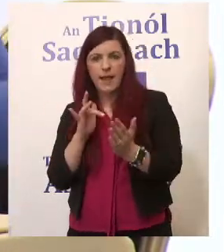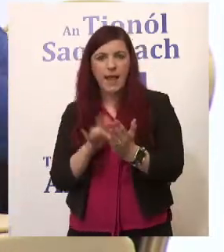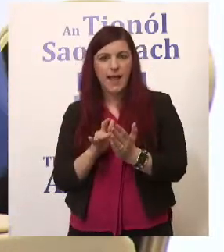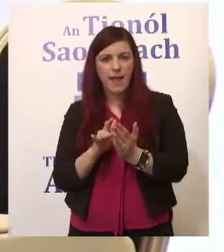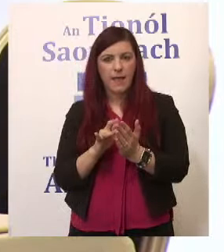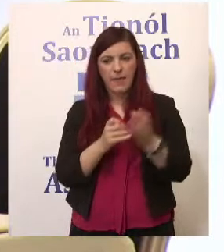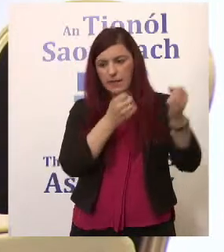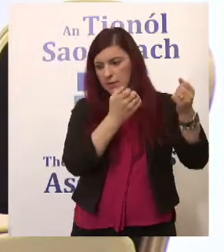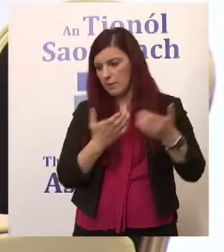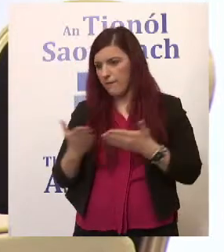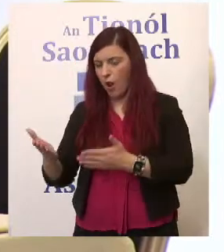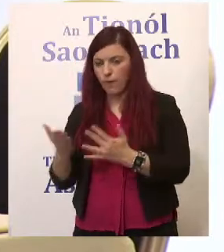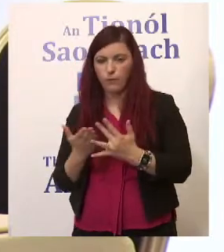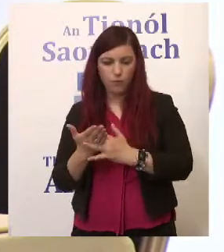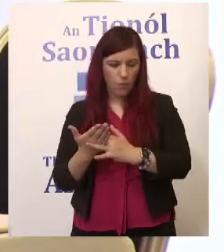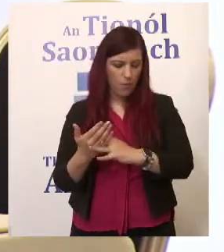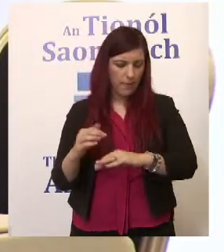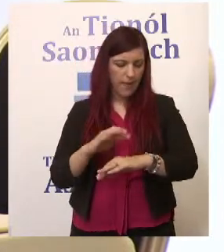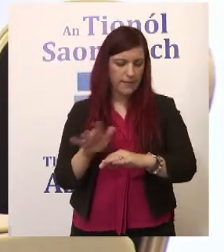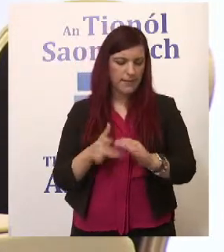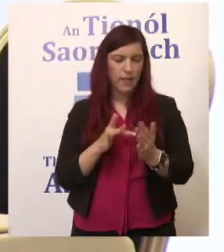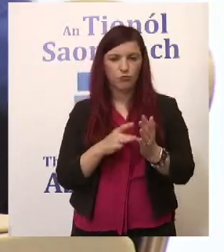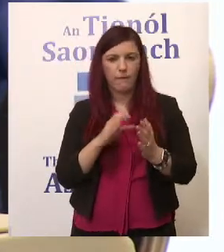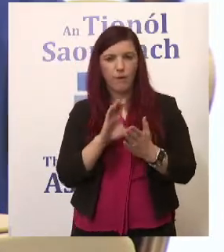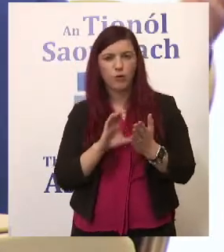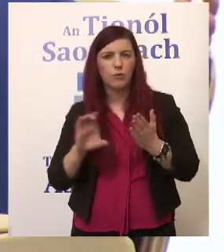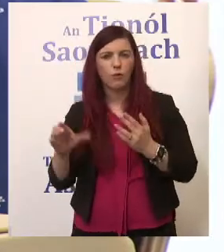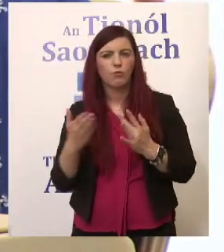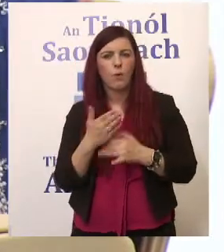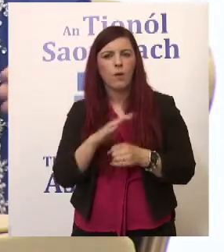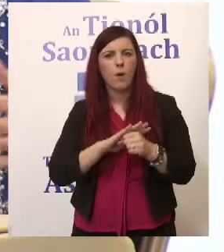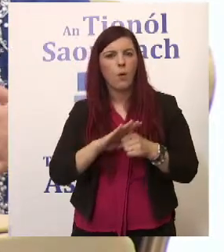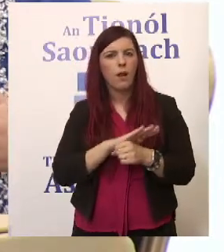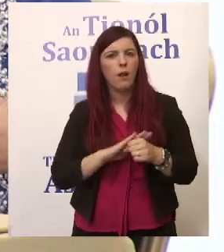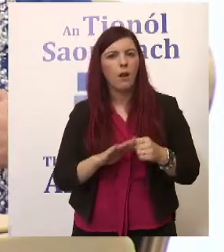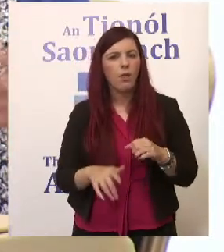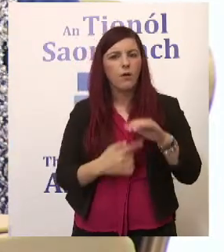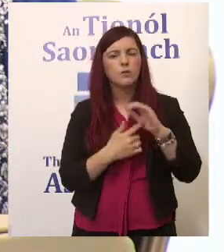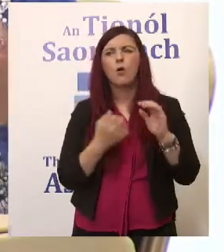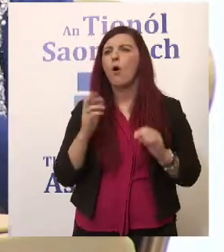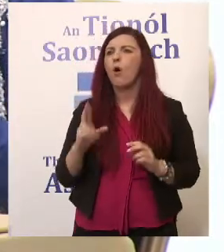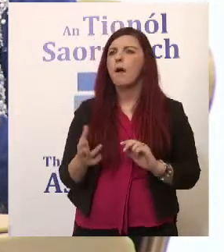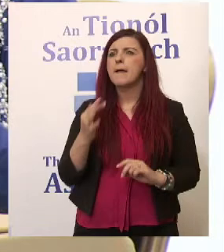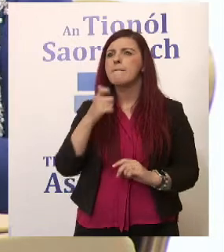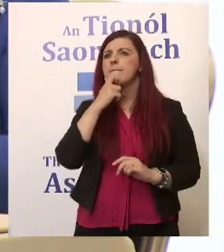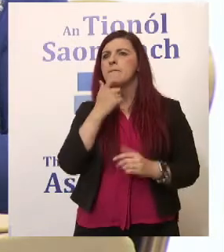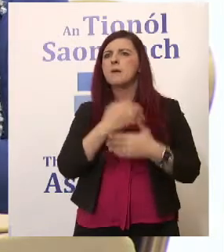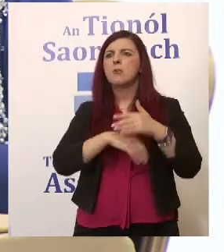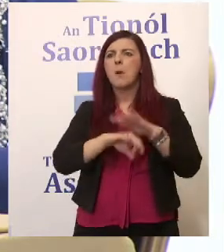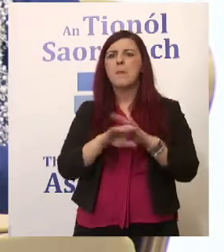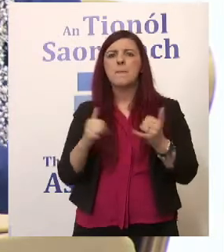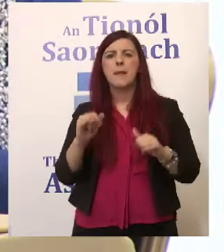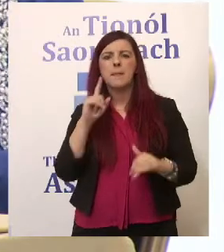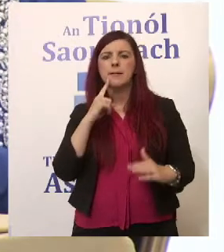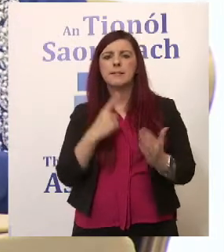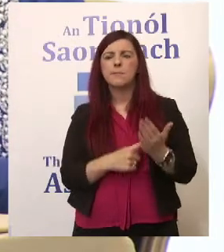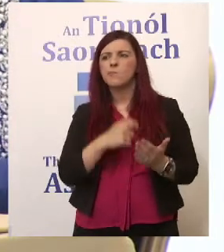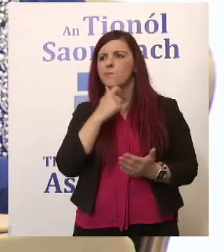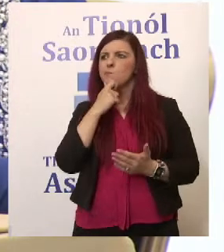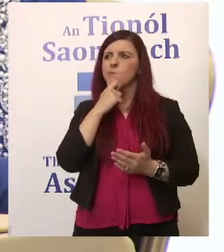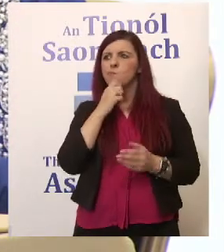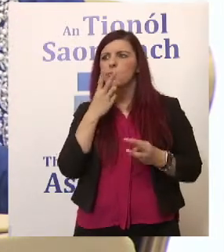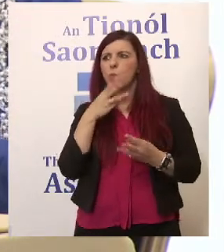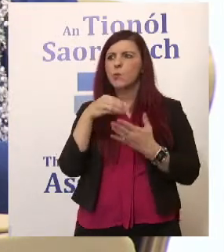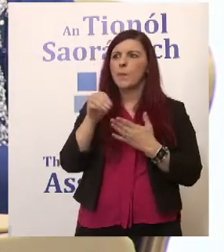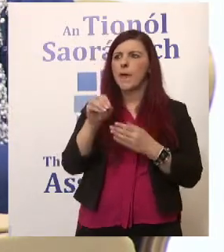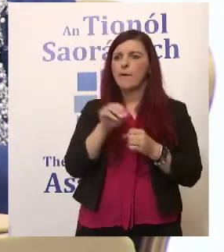through that central fund down to local authorities, or whether the government might decide, actually, we want it paid for at